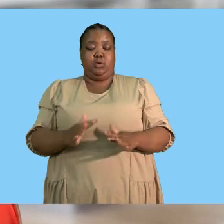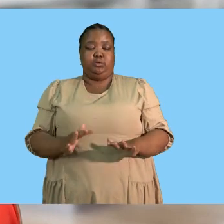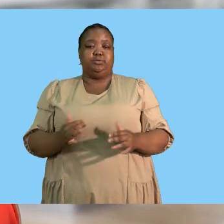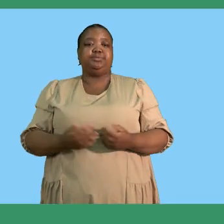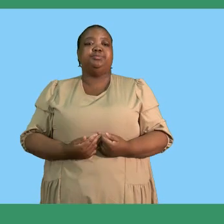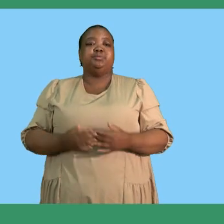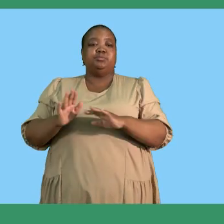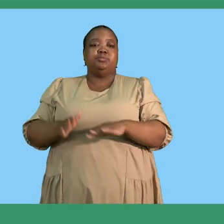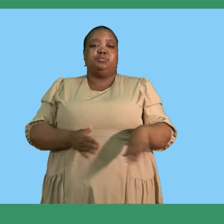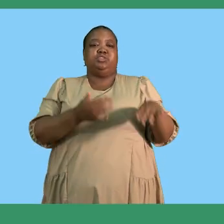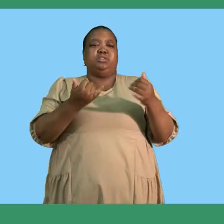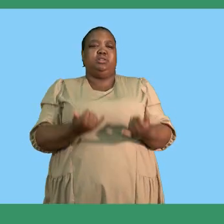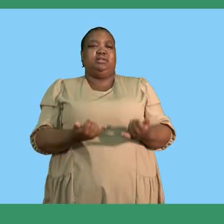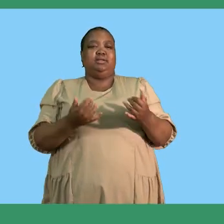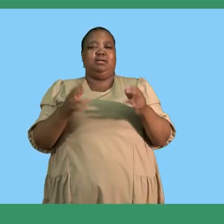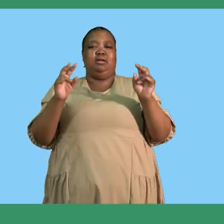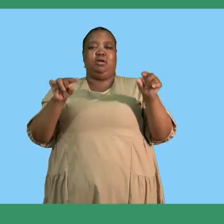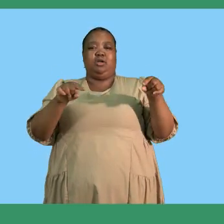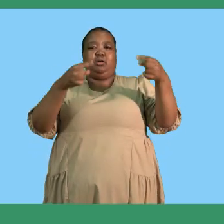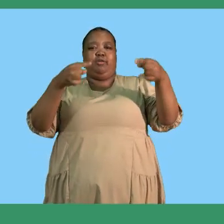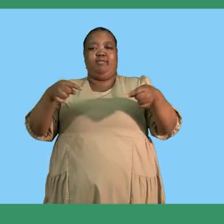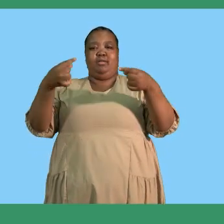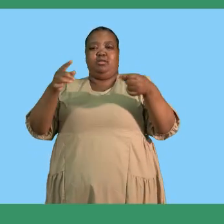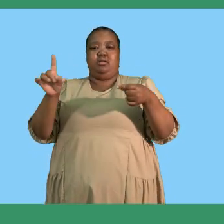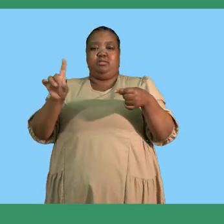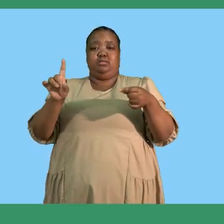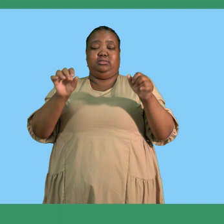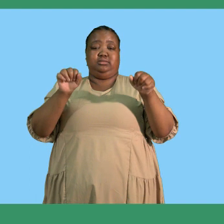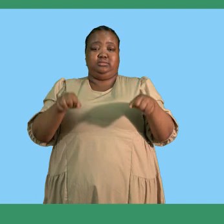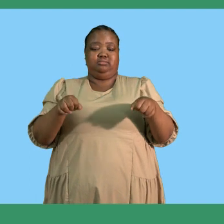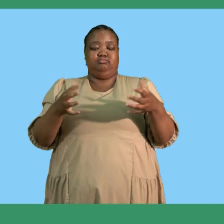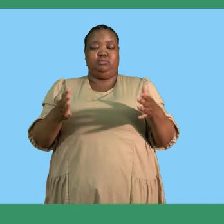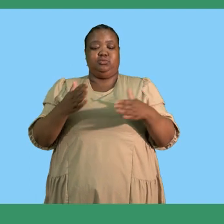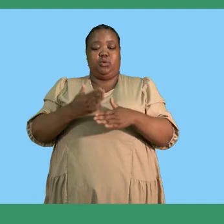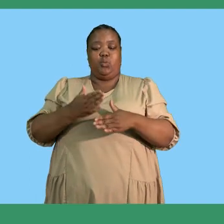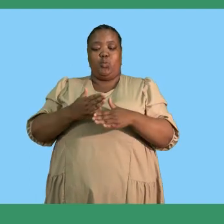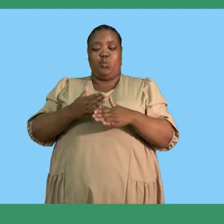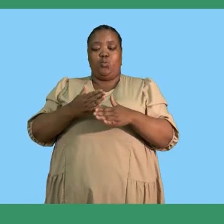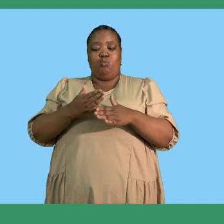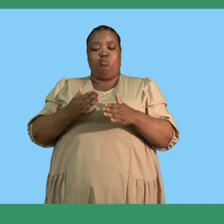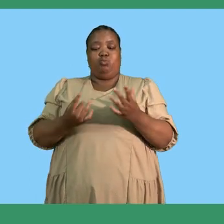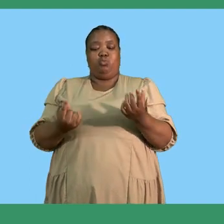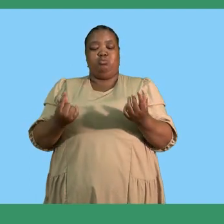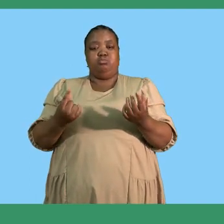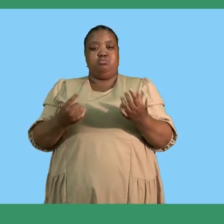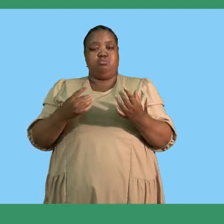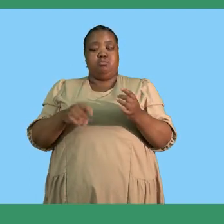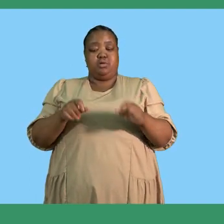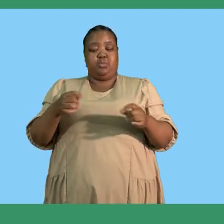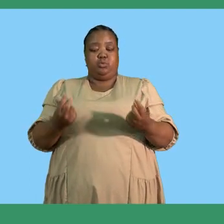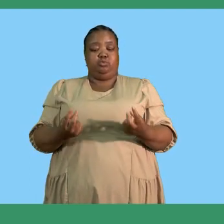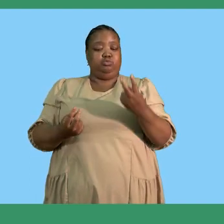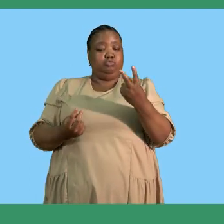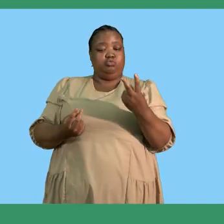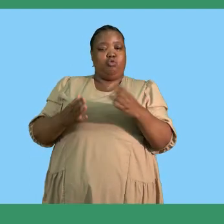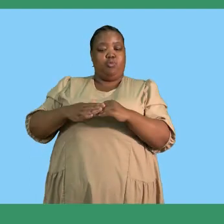to conflict. What is conflict? It is a struggle or a disagreement between two or